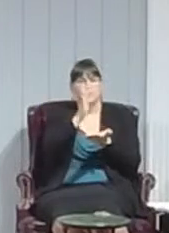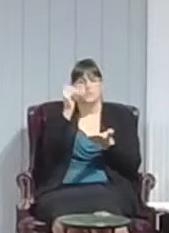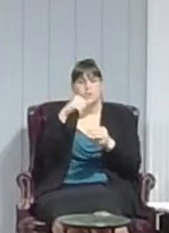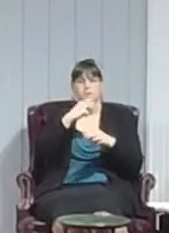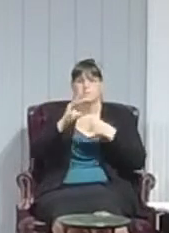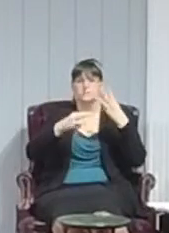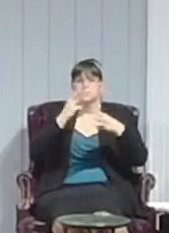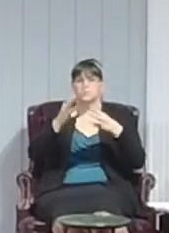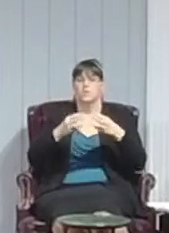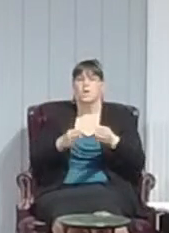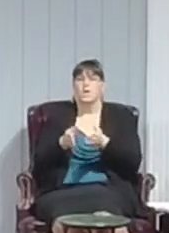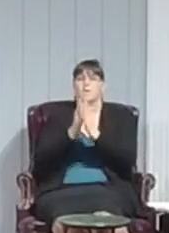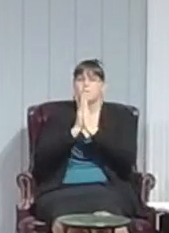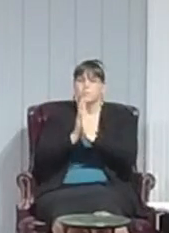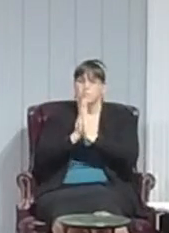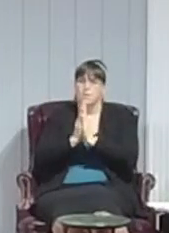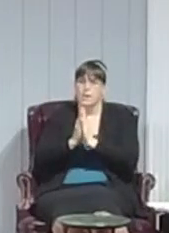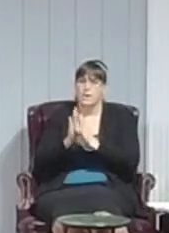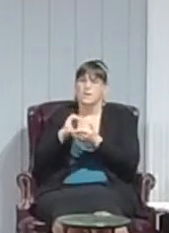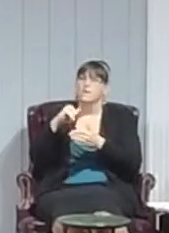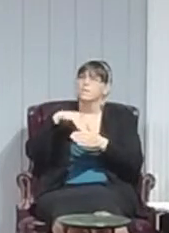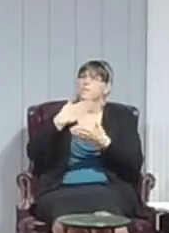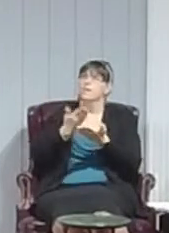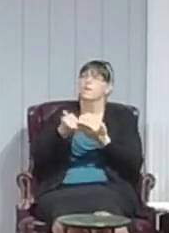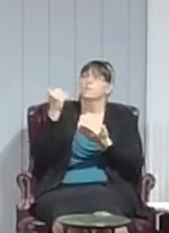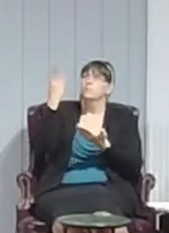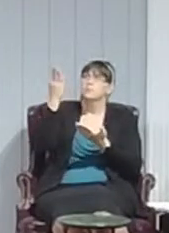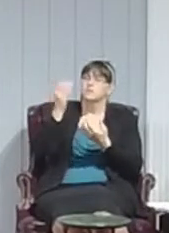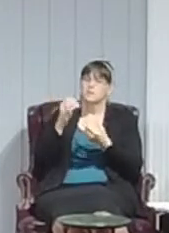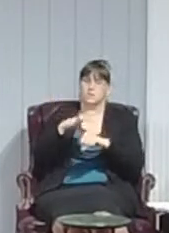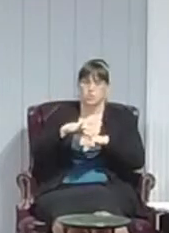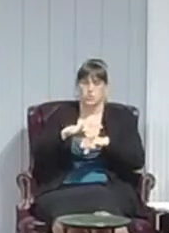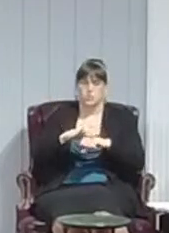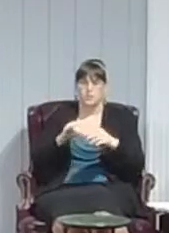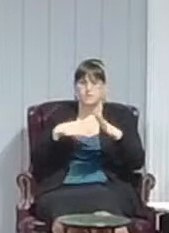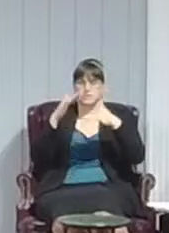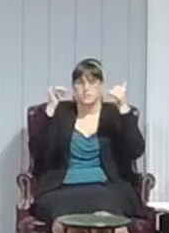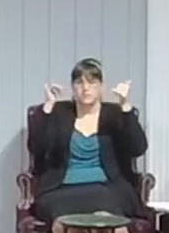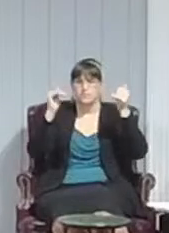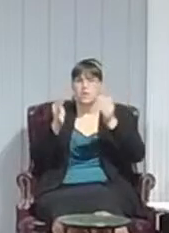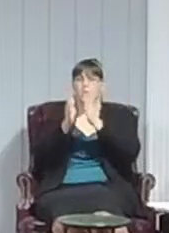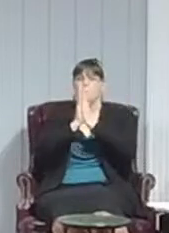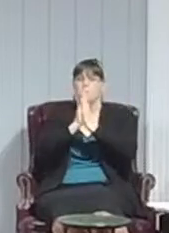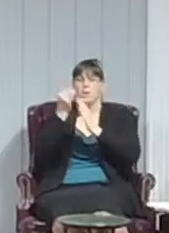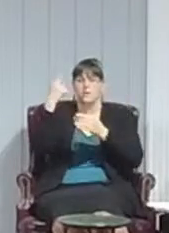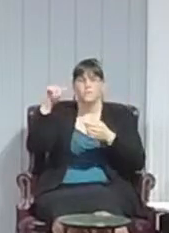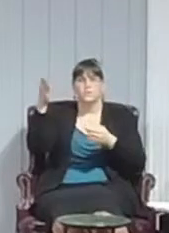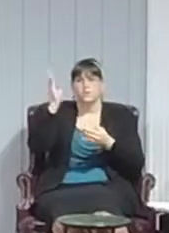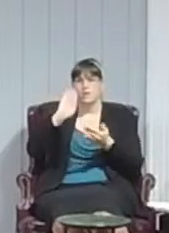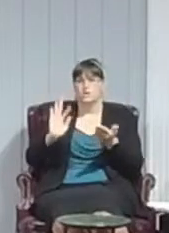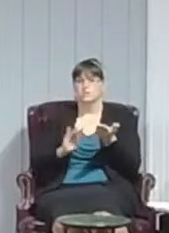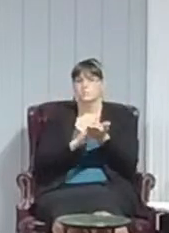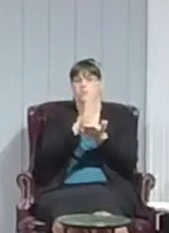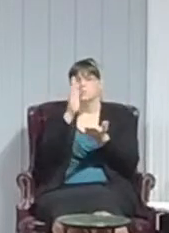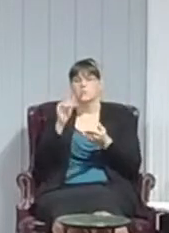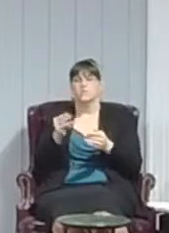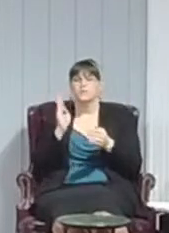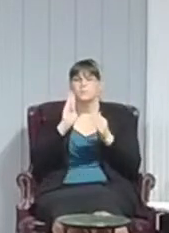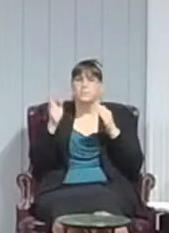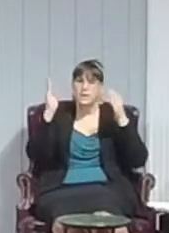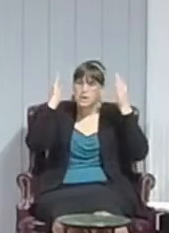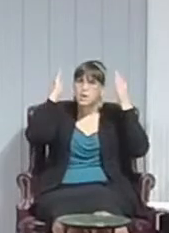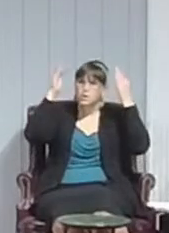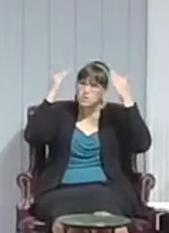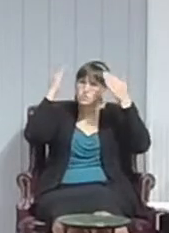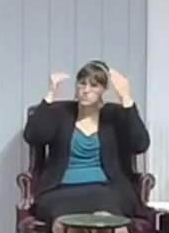And pray that thy will be done on earth as it is in heaven. Pray that God's will be done. Pray for God to be glorified. Be troubled about that and be